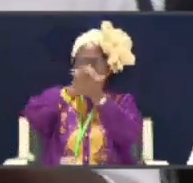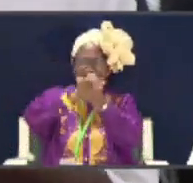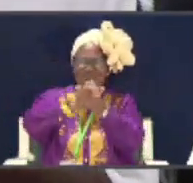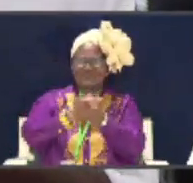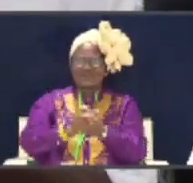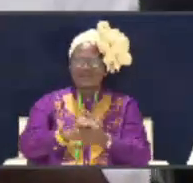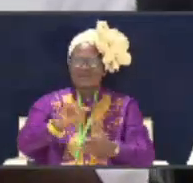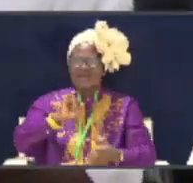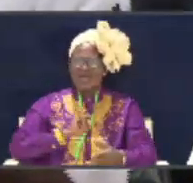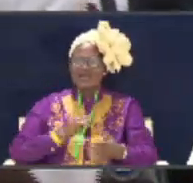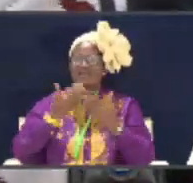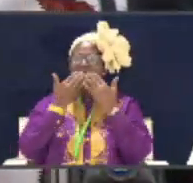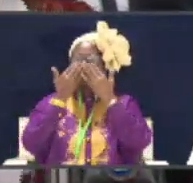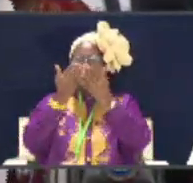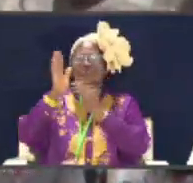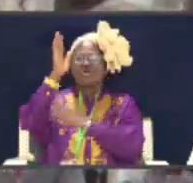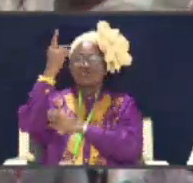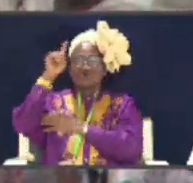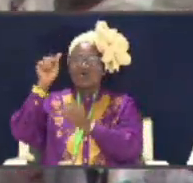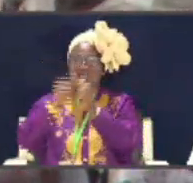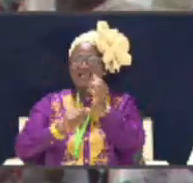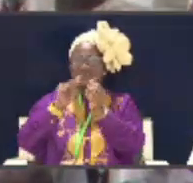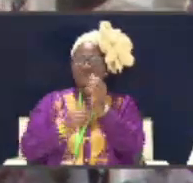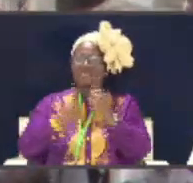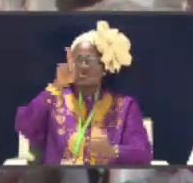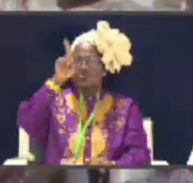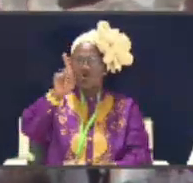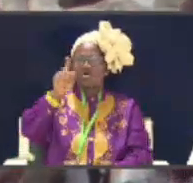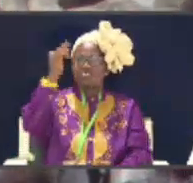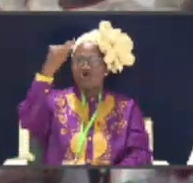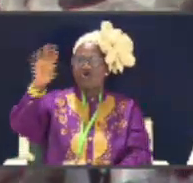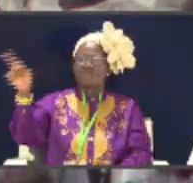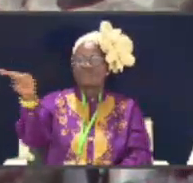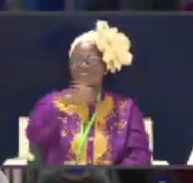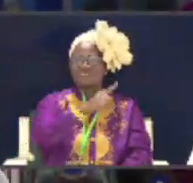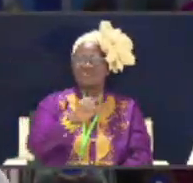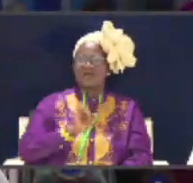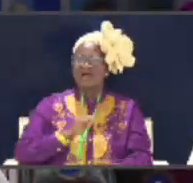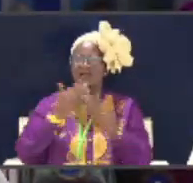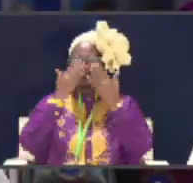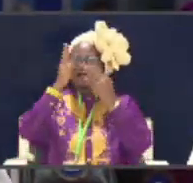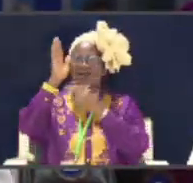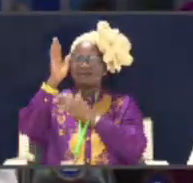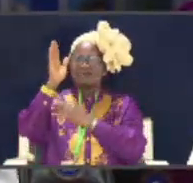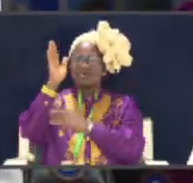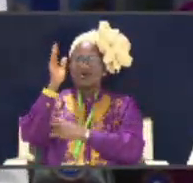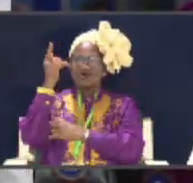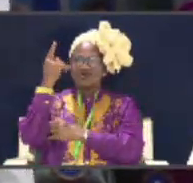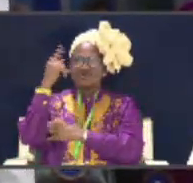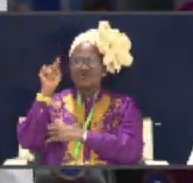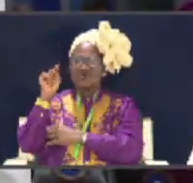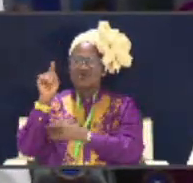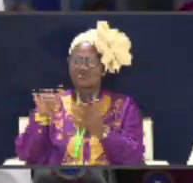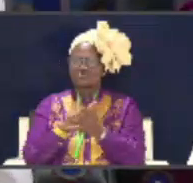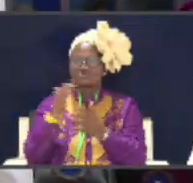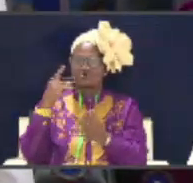I thank God for every one of you. I thank God for those of you who have waited in the very last moment.